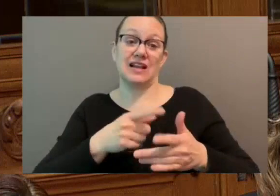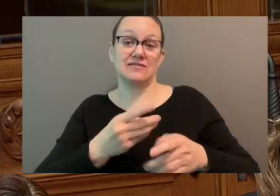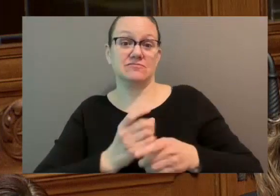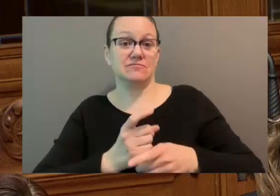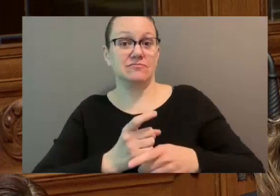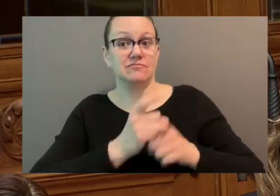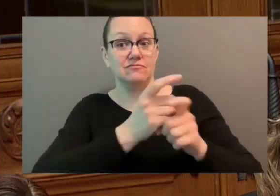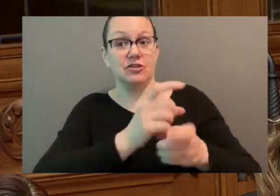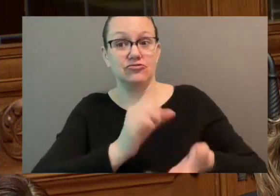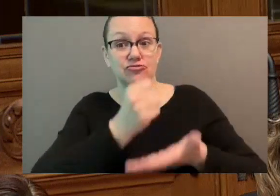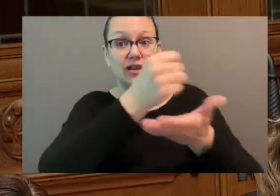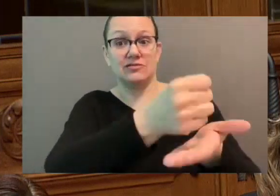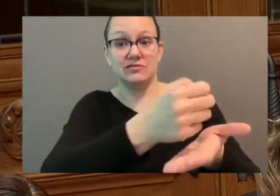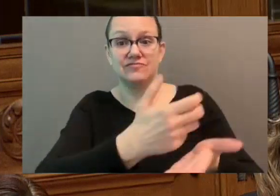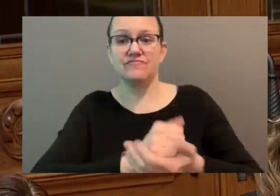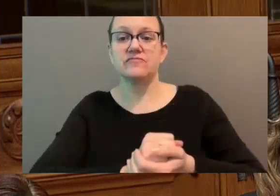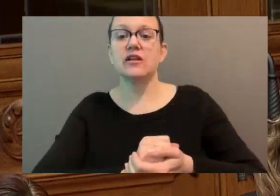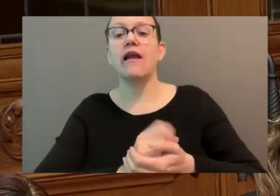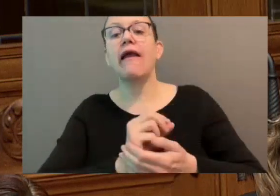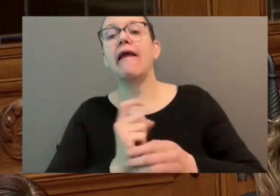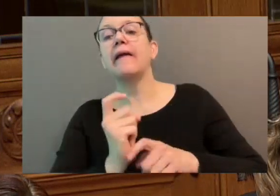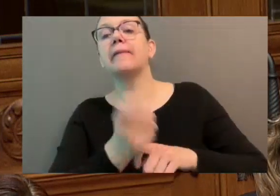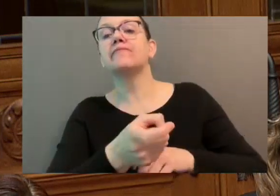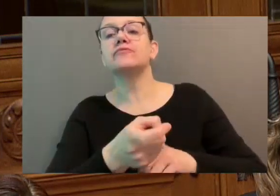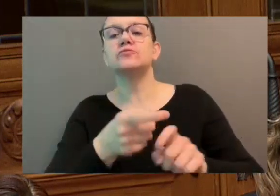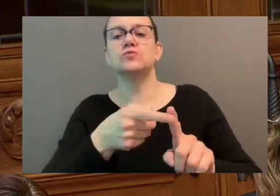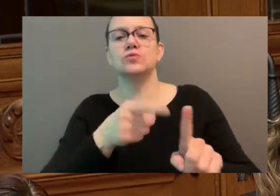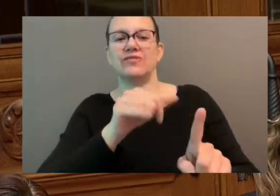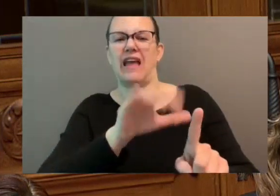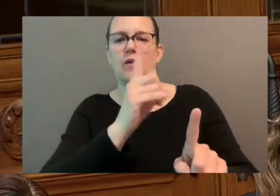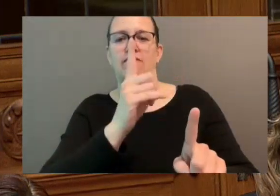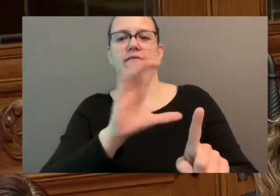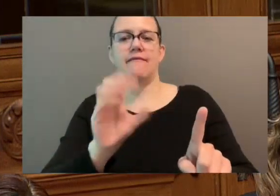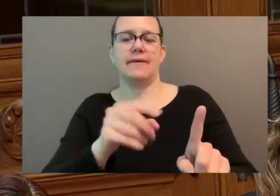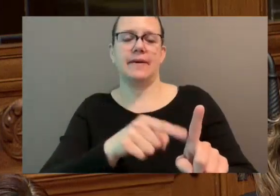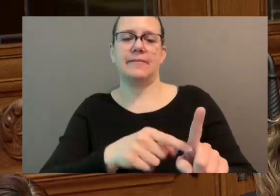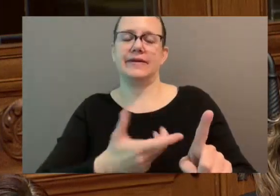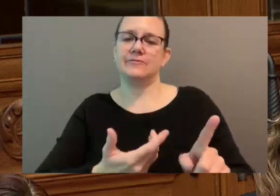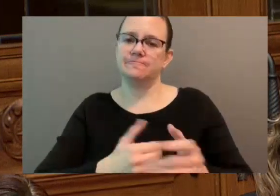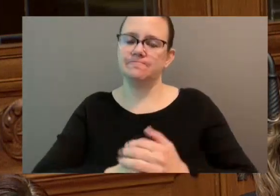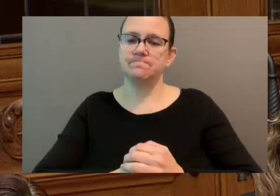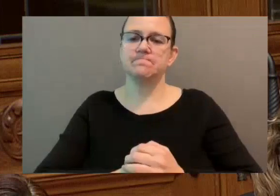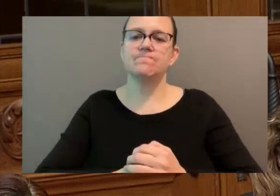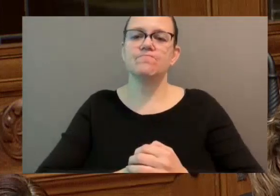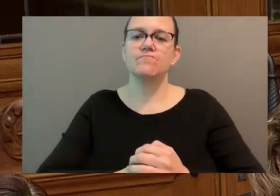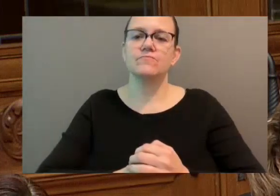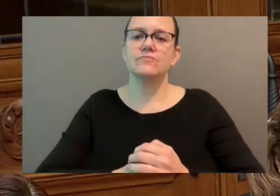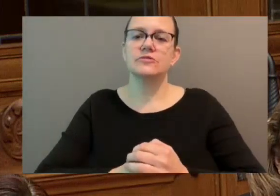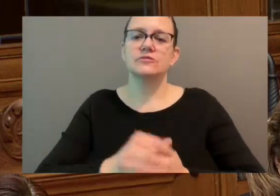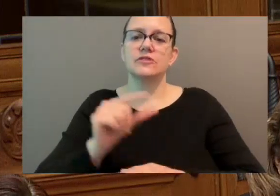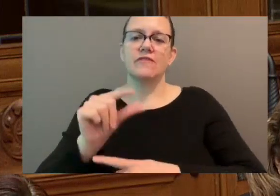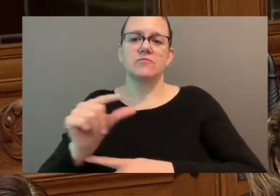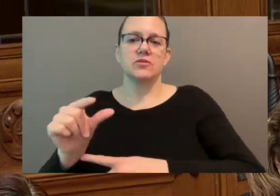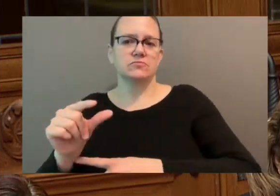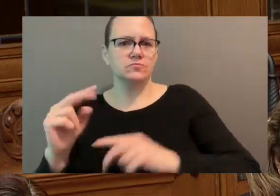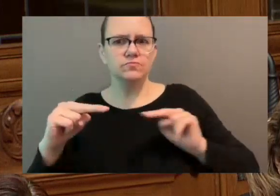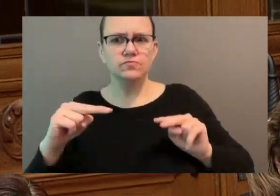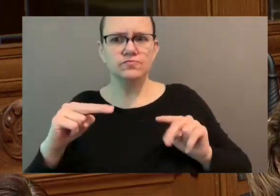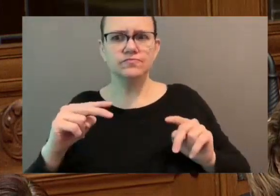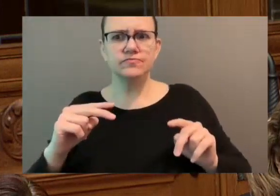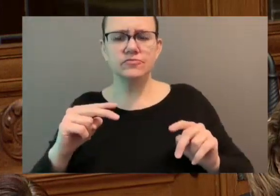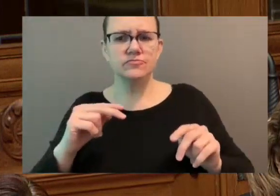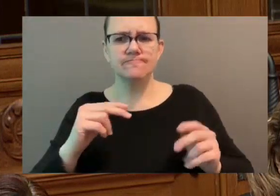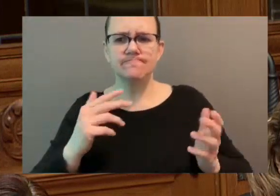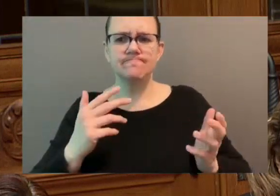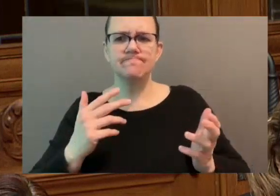did not consent to this April 1st carbon tax increase, but if you're going to take money from them by force,